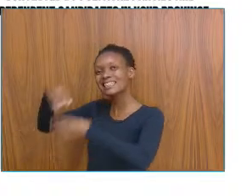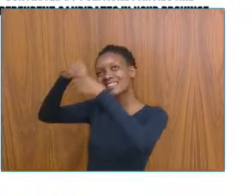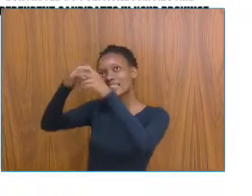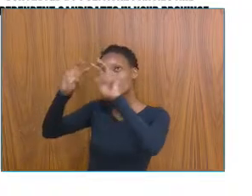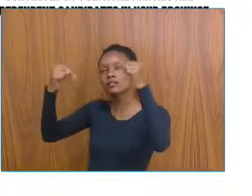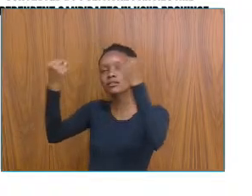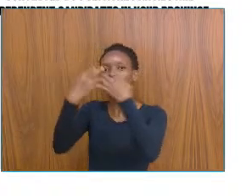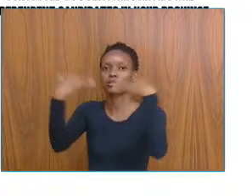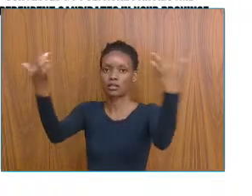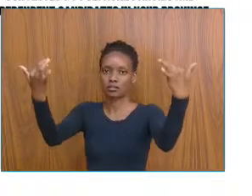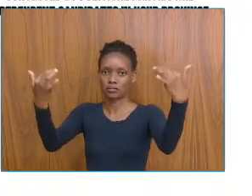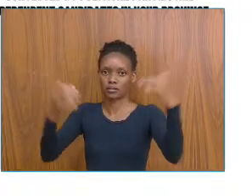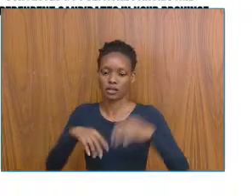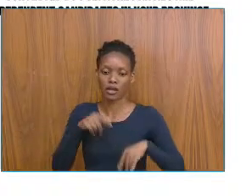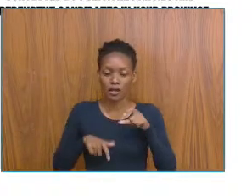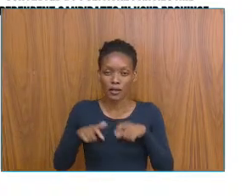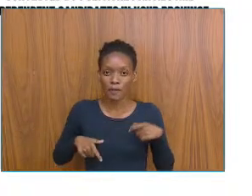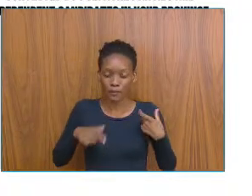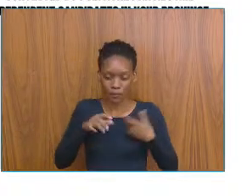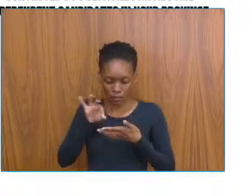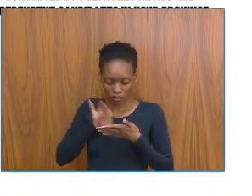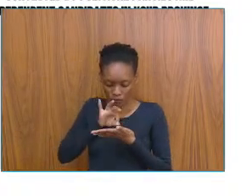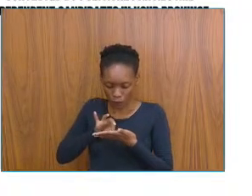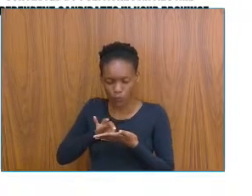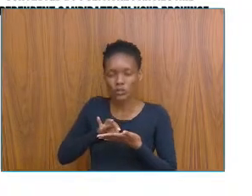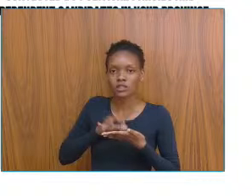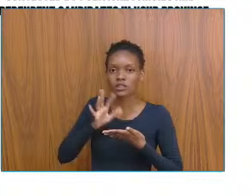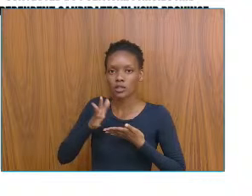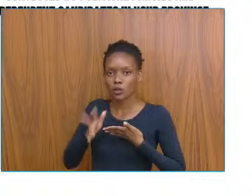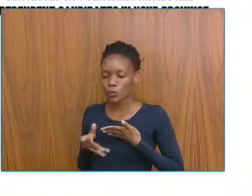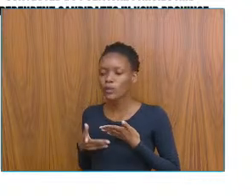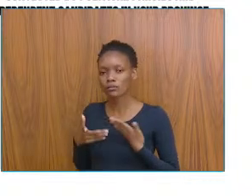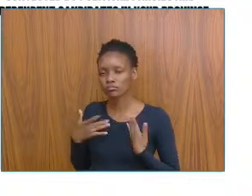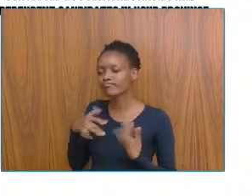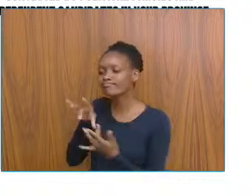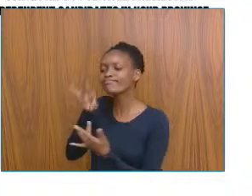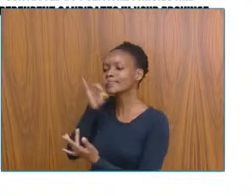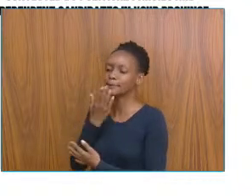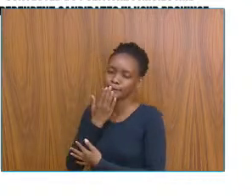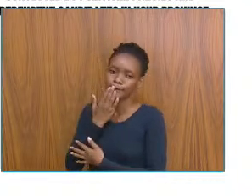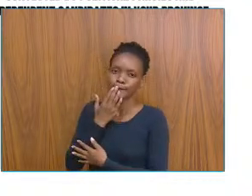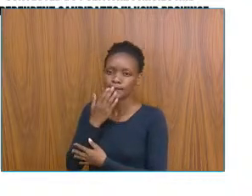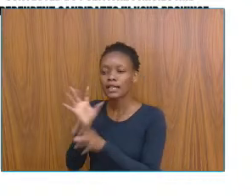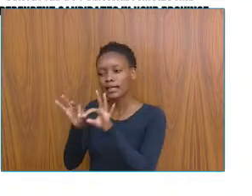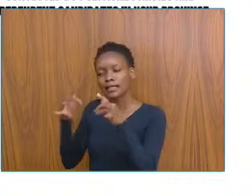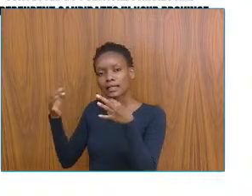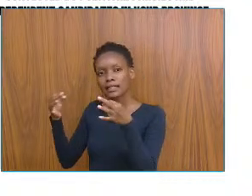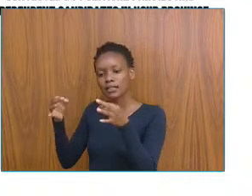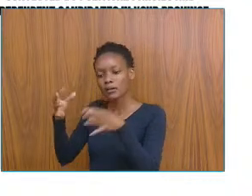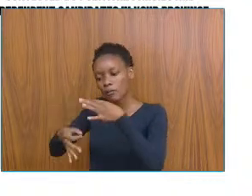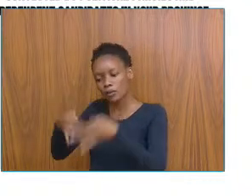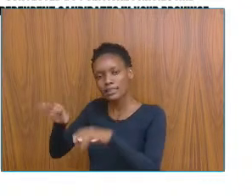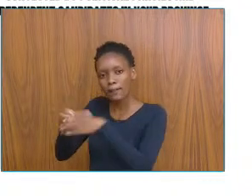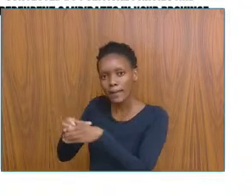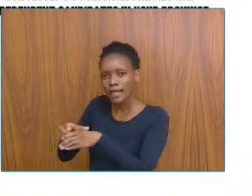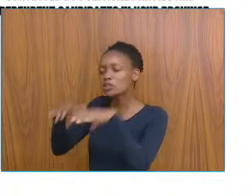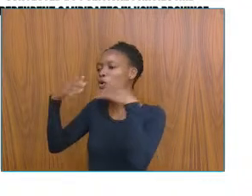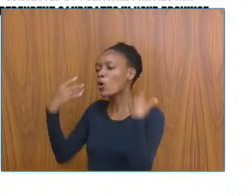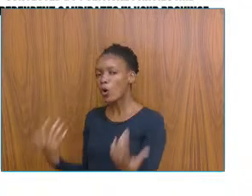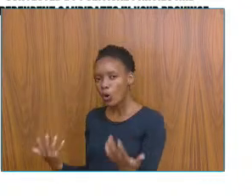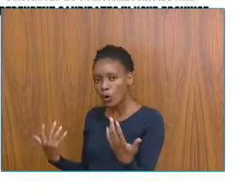Voters will use this ballot to elect a political party or an independent to represent them in the National